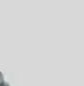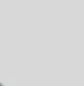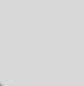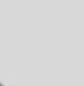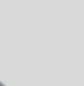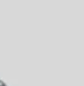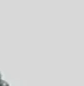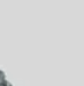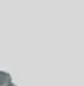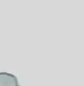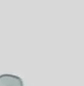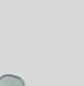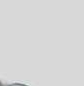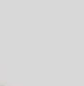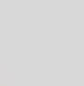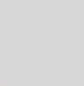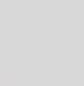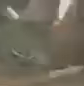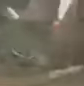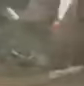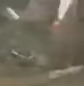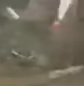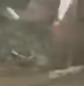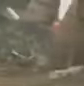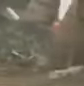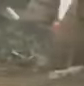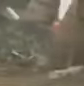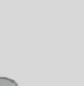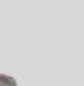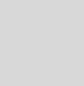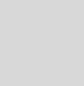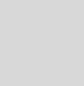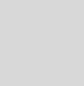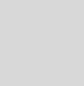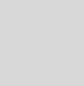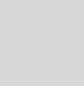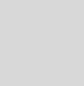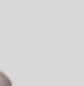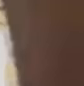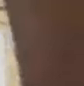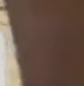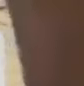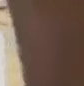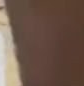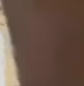hands? Where's your mask? You know what?